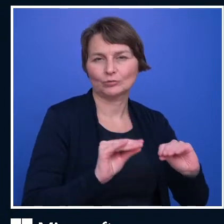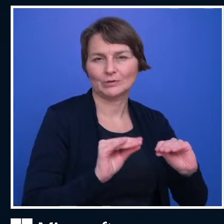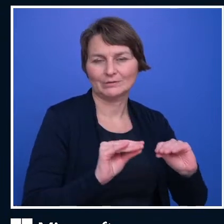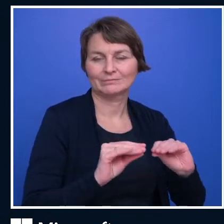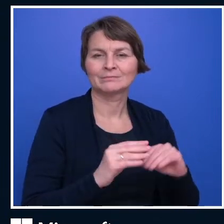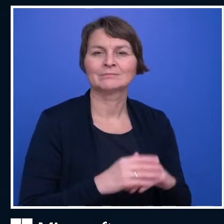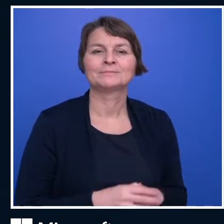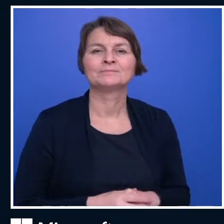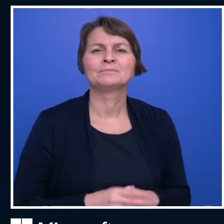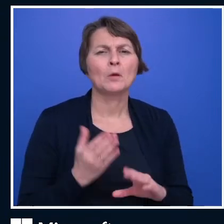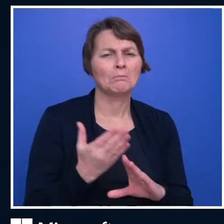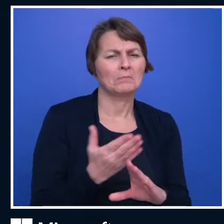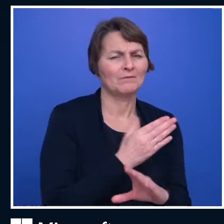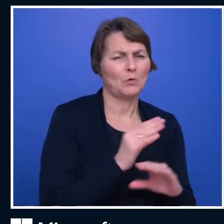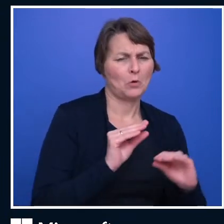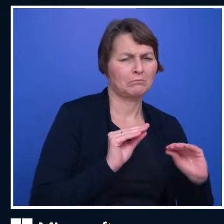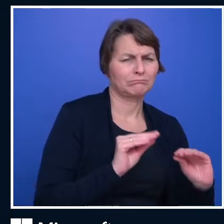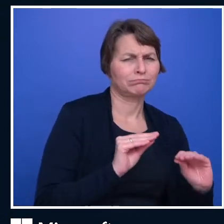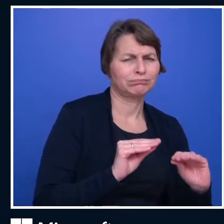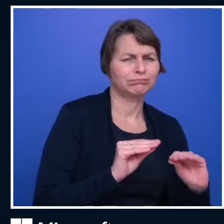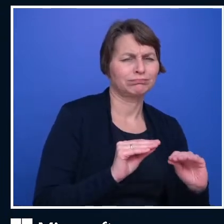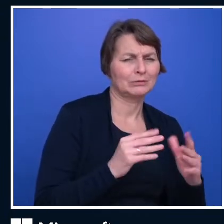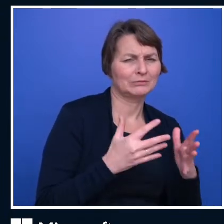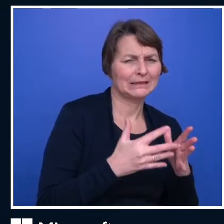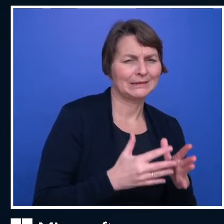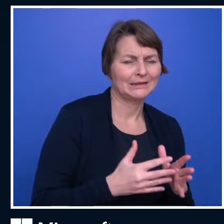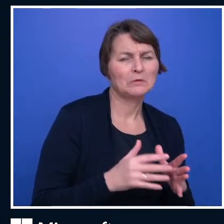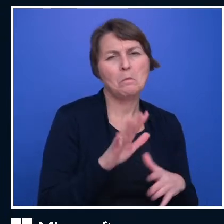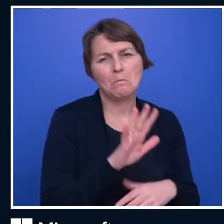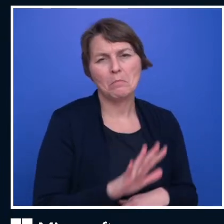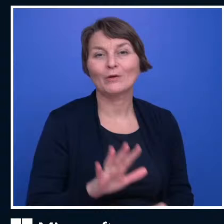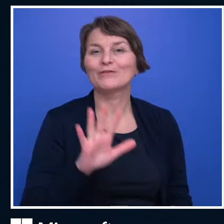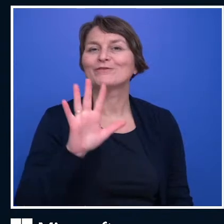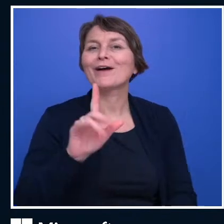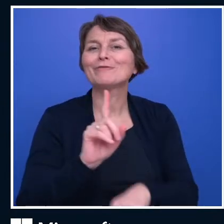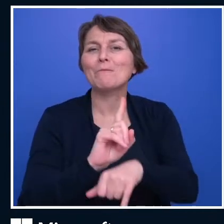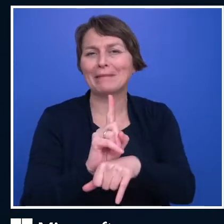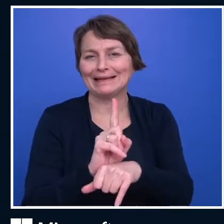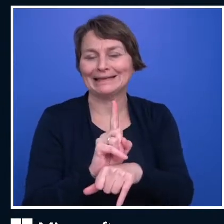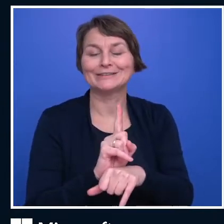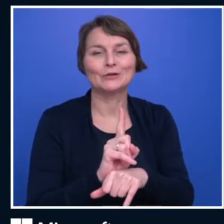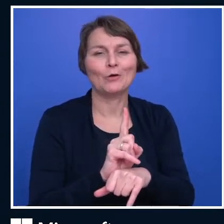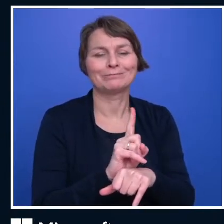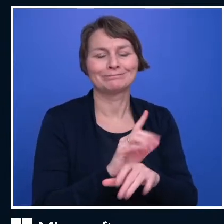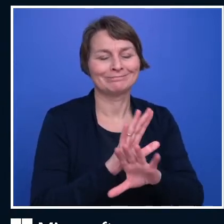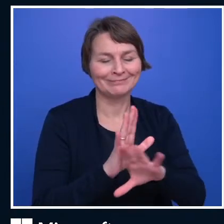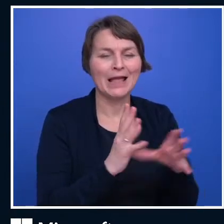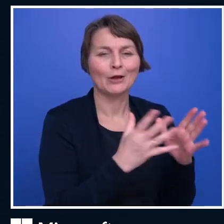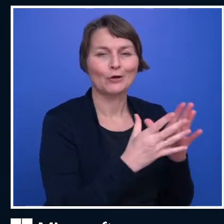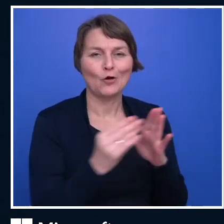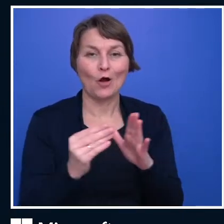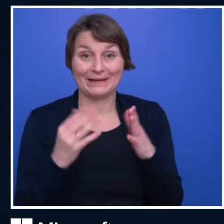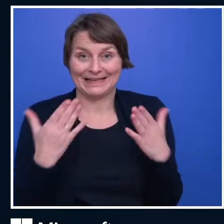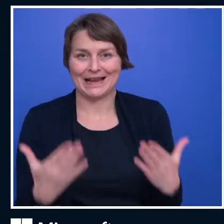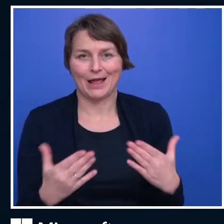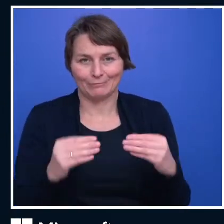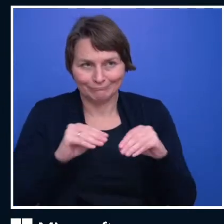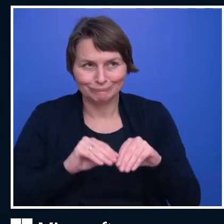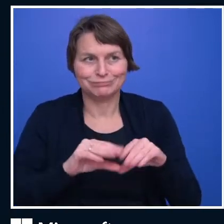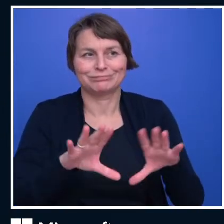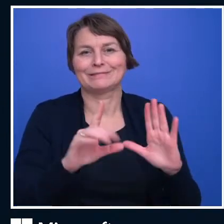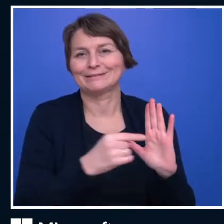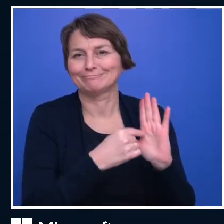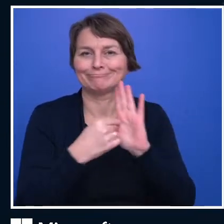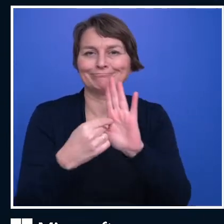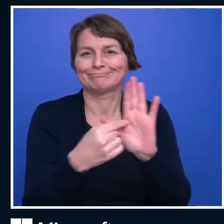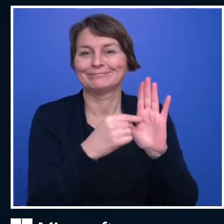and it takes approximately 5 minutes, and I've already created an identical version of this that has already been tested. But before we run a quick test again,